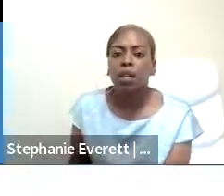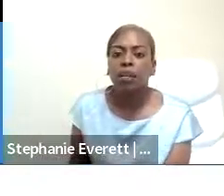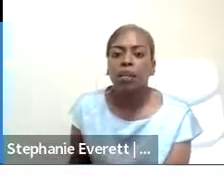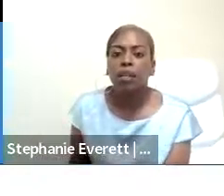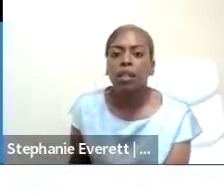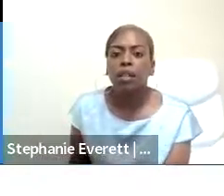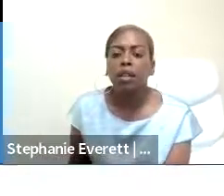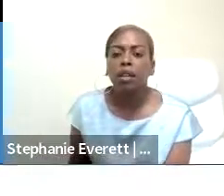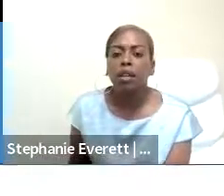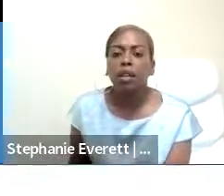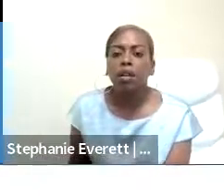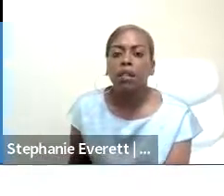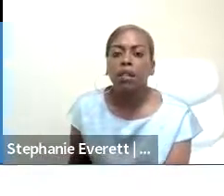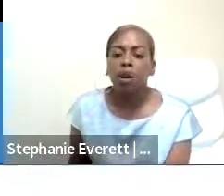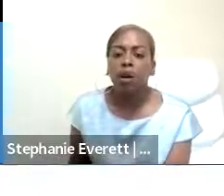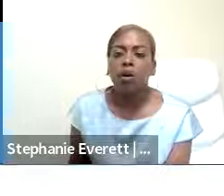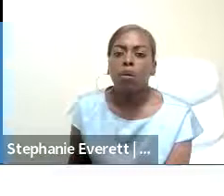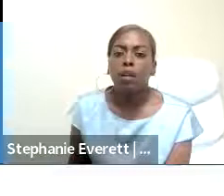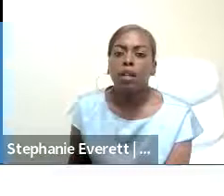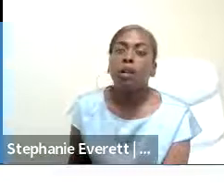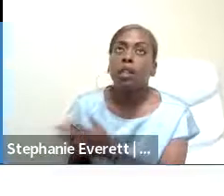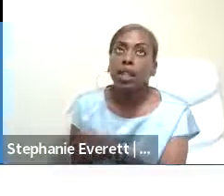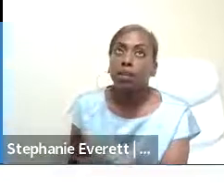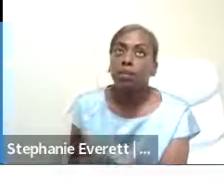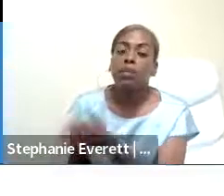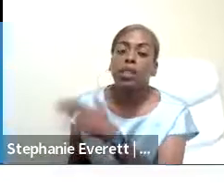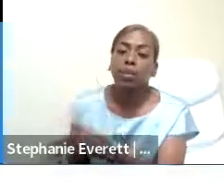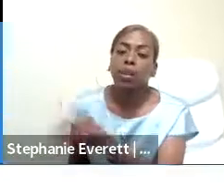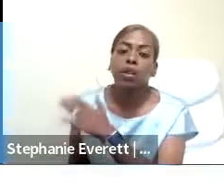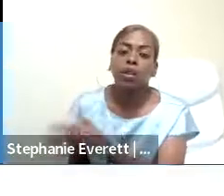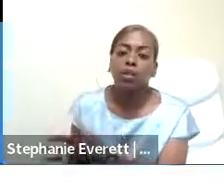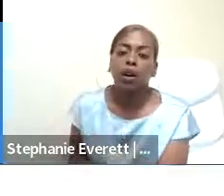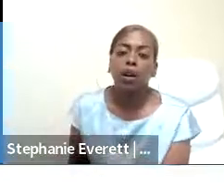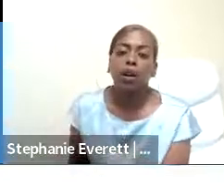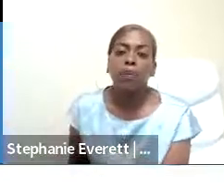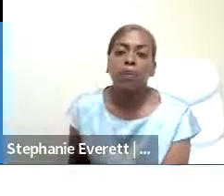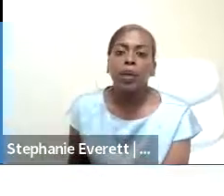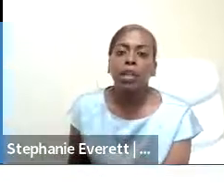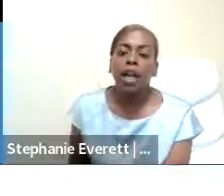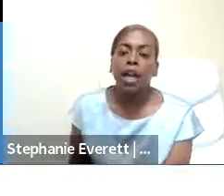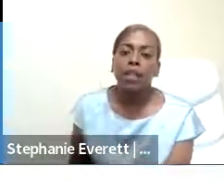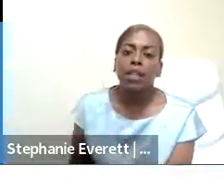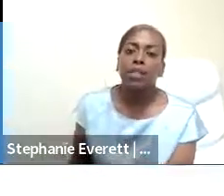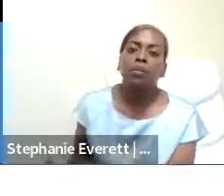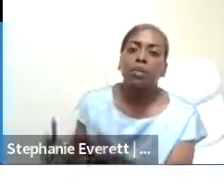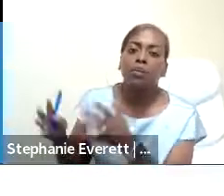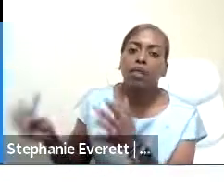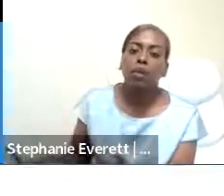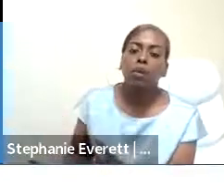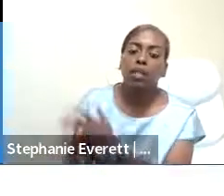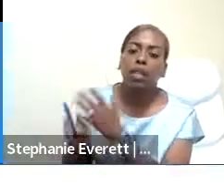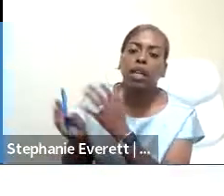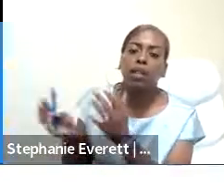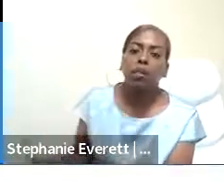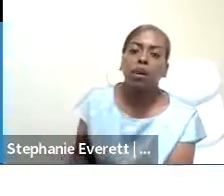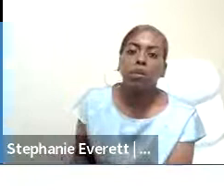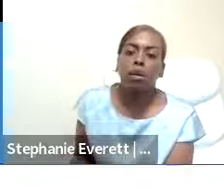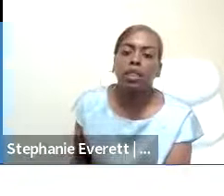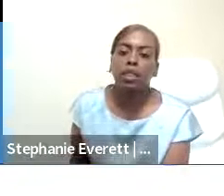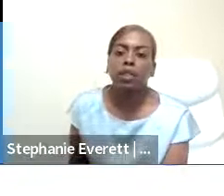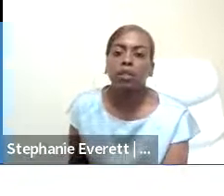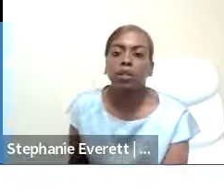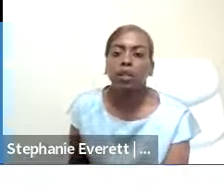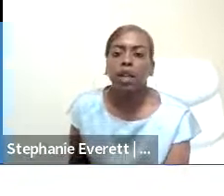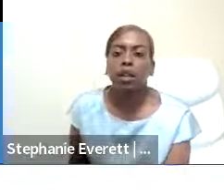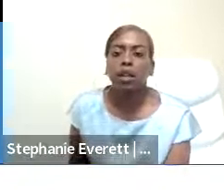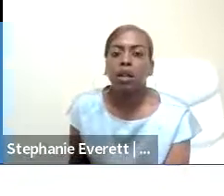out in early fall, but late summer, early fall, but having that team really work together throughout the